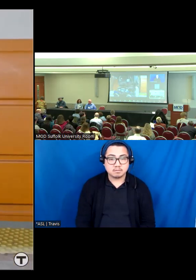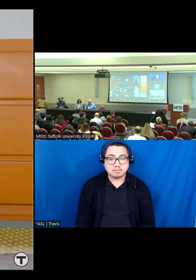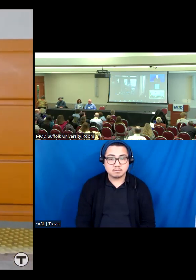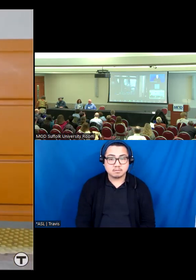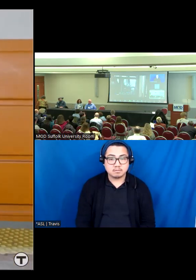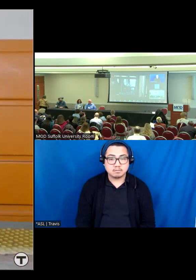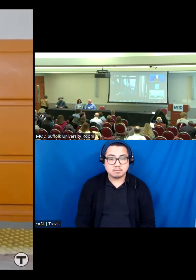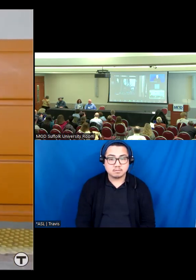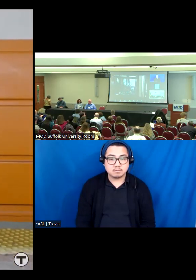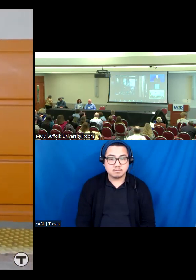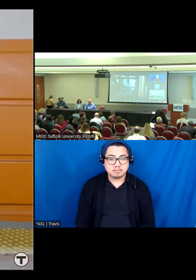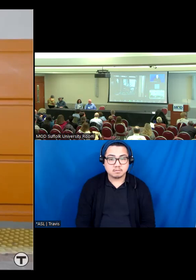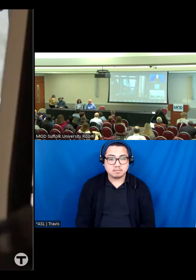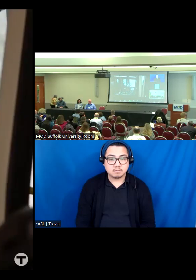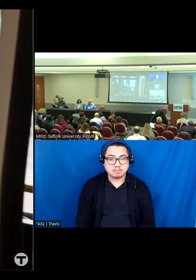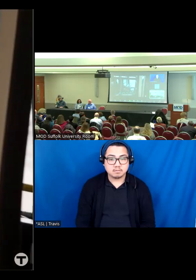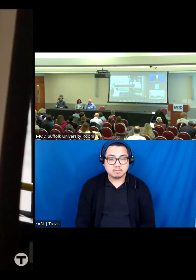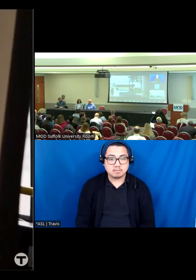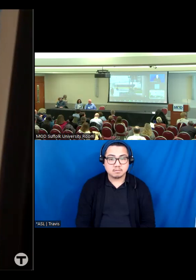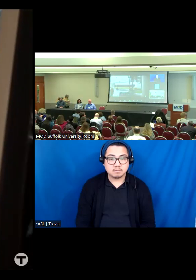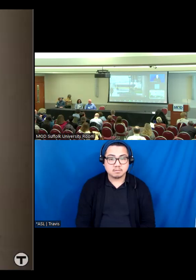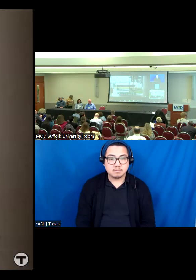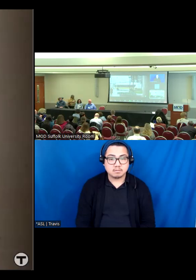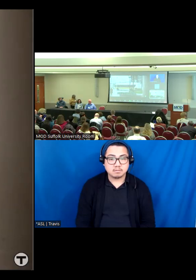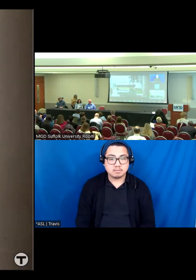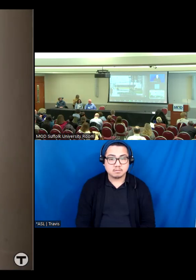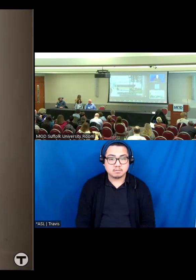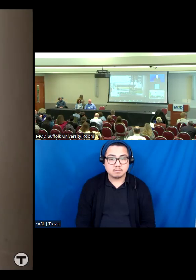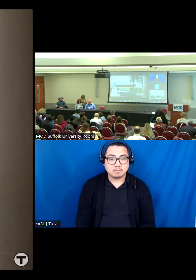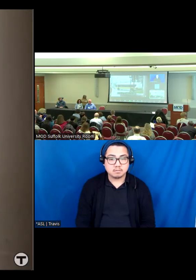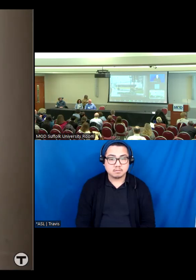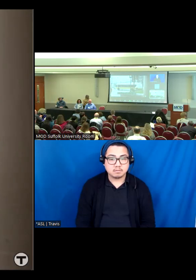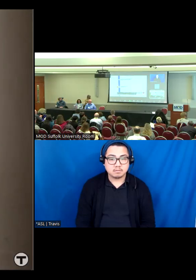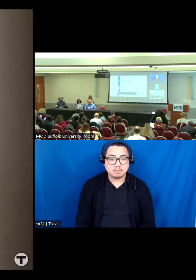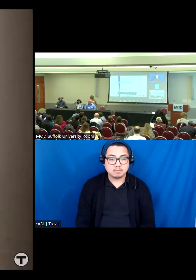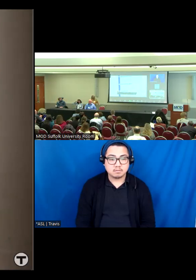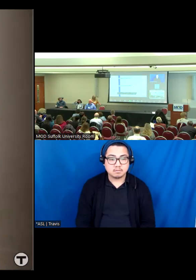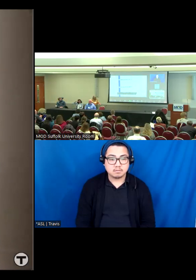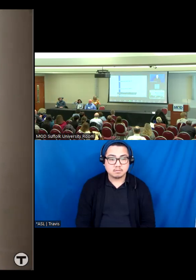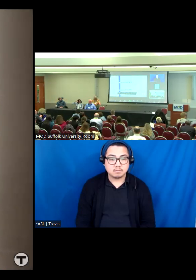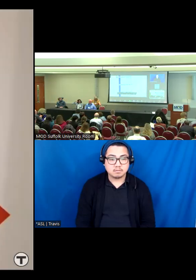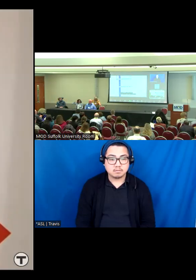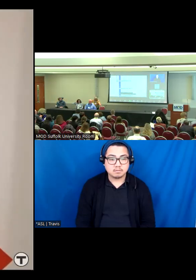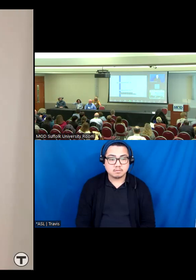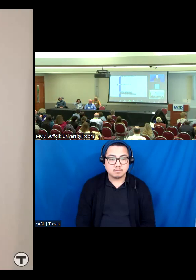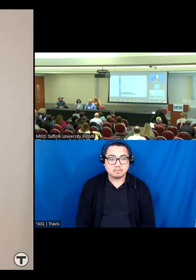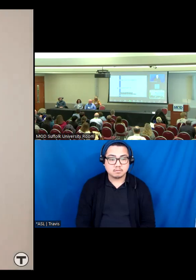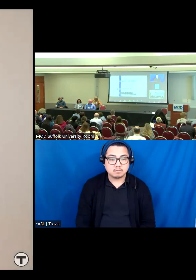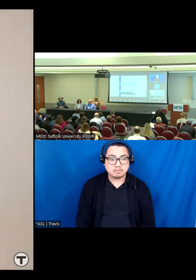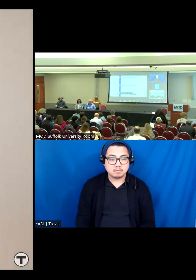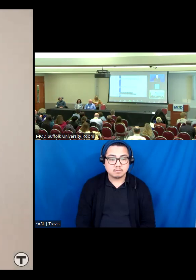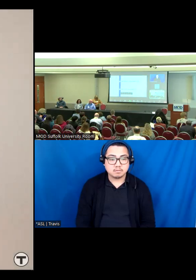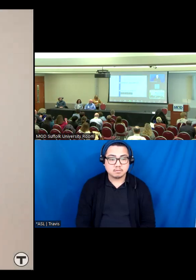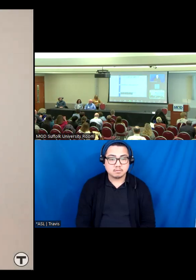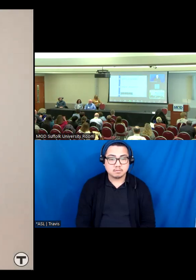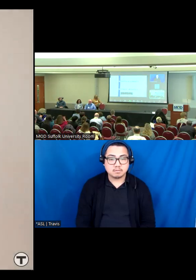and work with vehicle design and engineering. When I signed the settlement agreement in April of 2000, I signed it saying this is going to